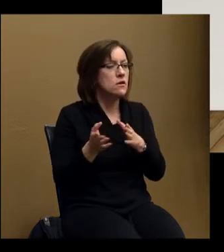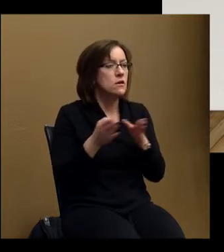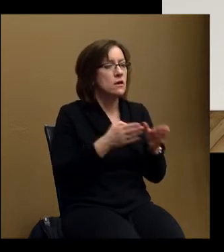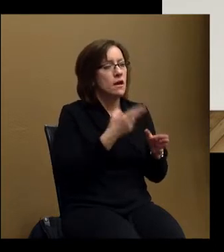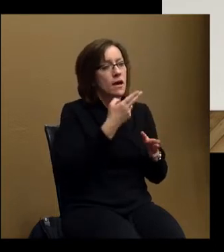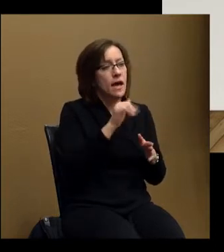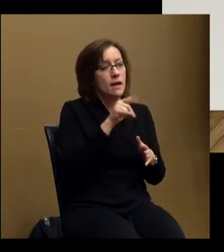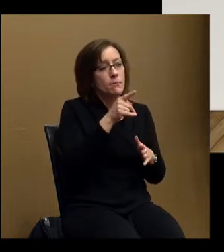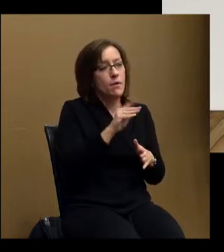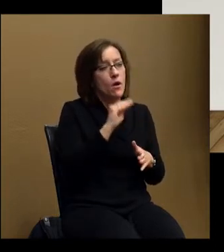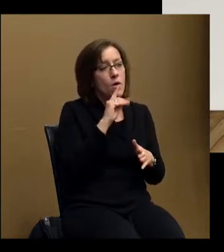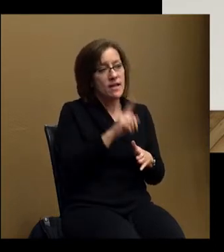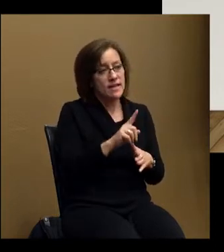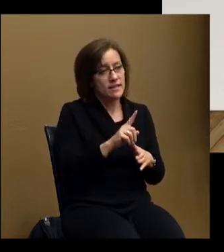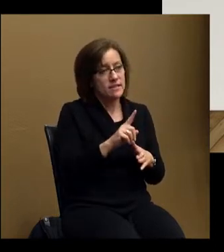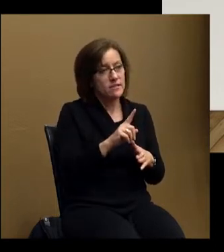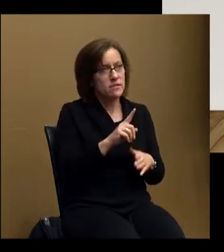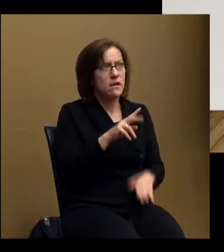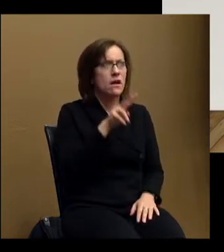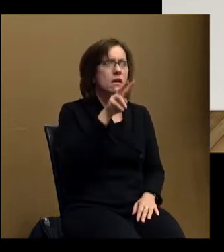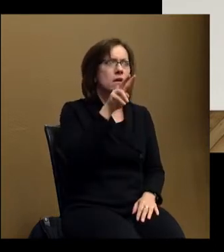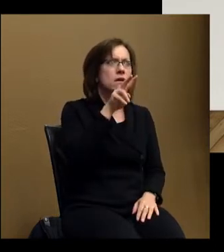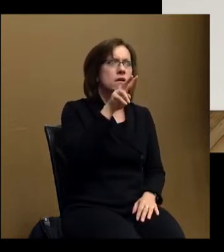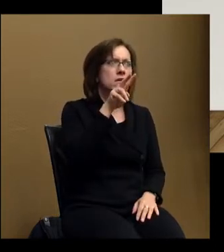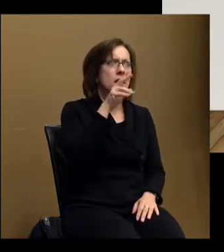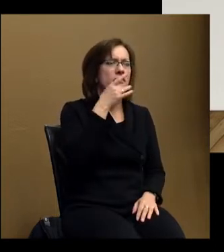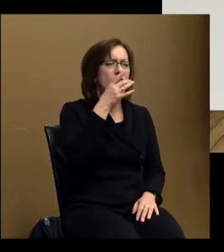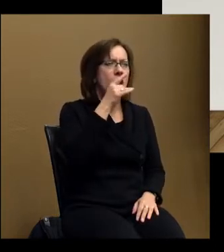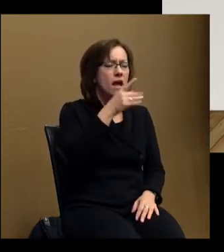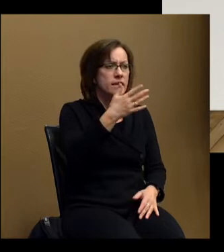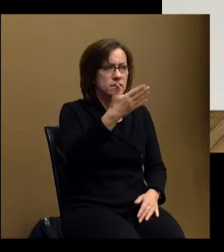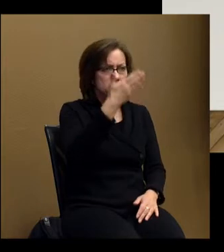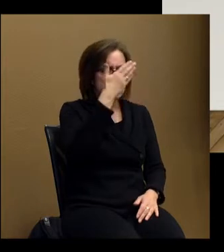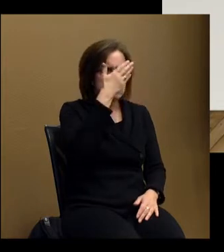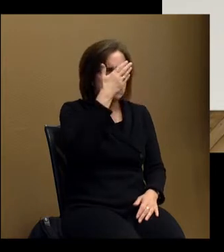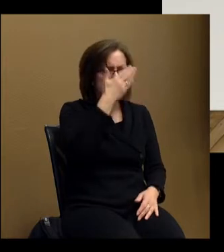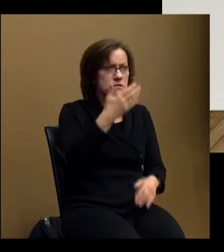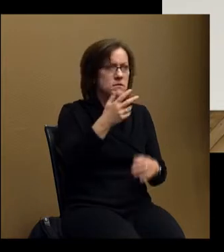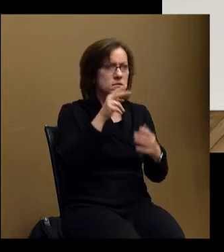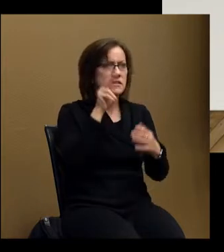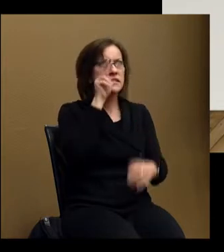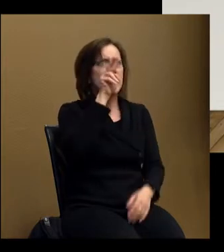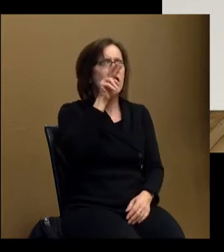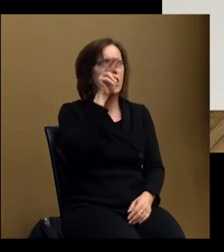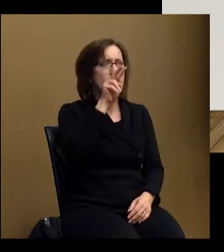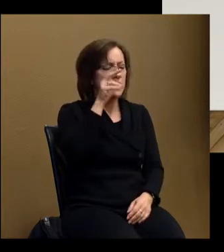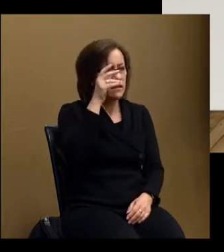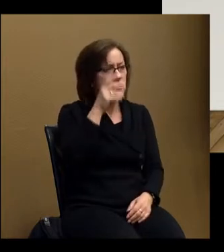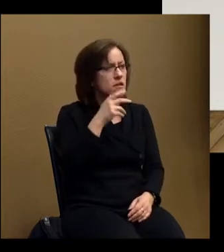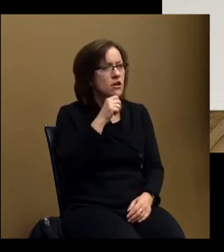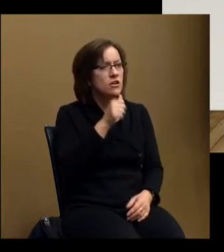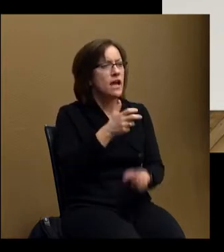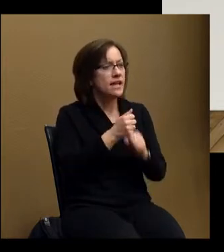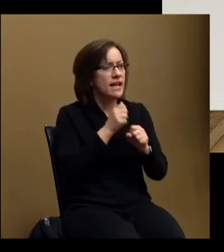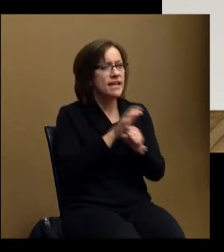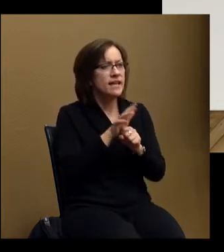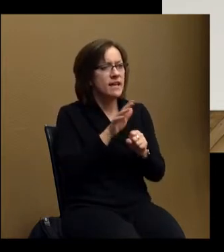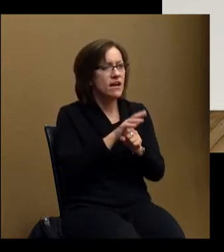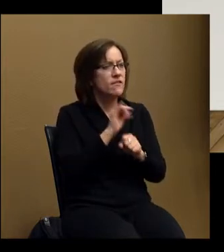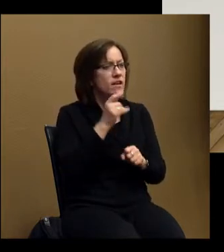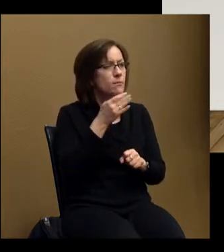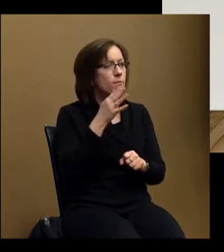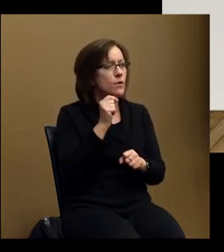Hypo is they're staring at the light. They're getting this far away from the light, okay? They're not getting the input that they